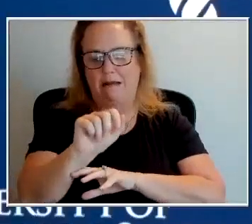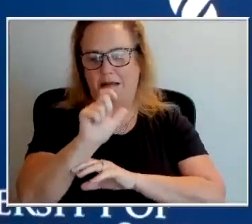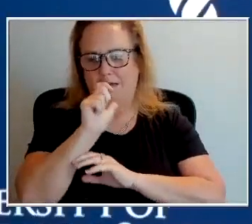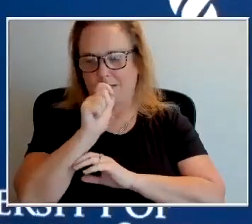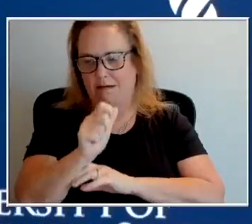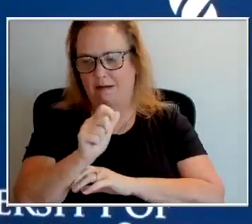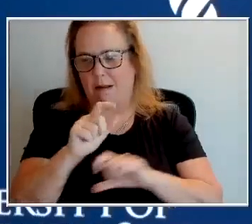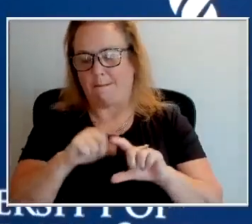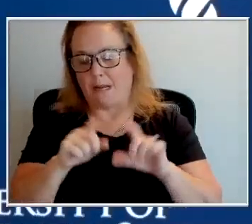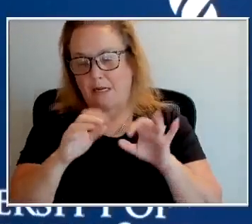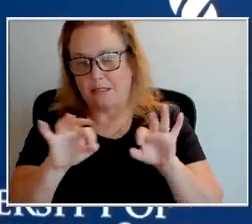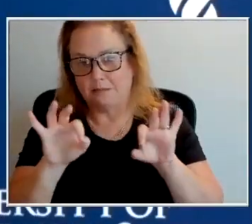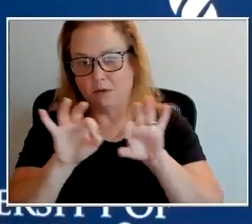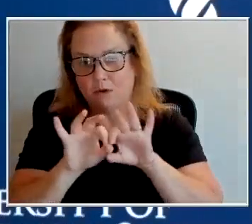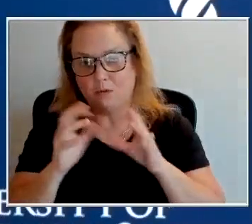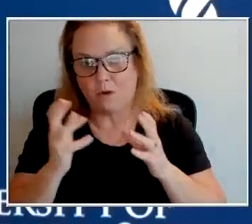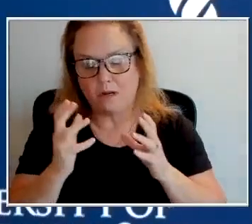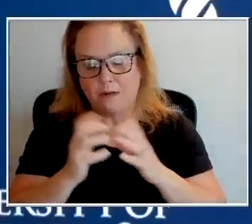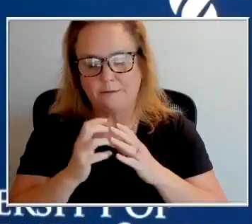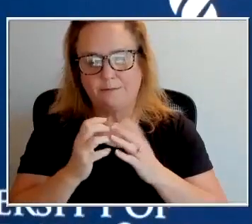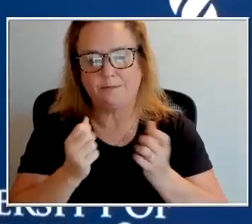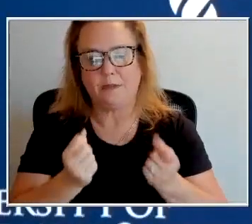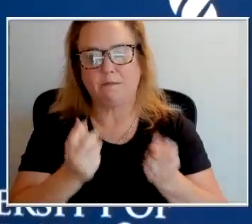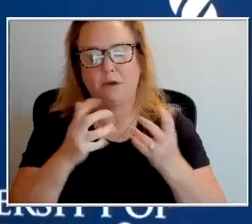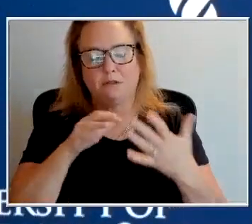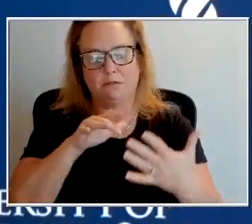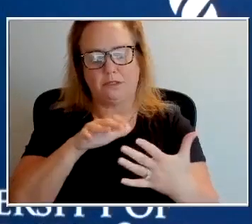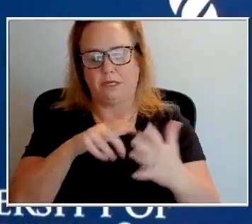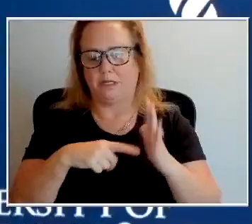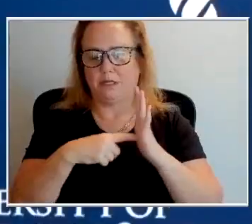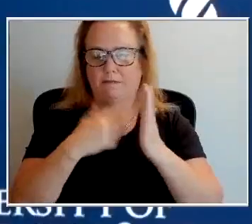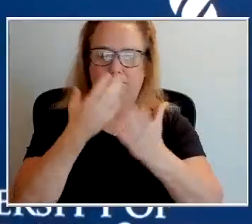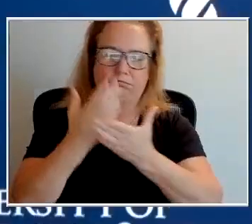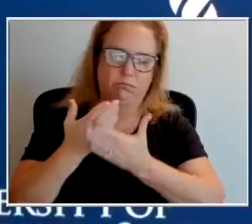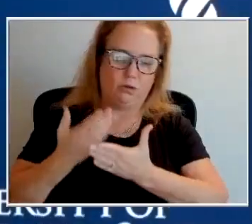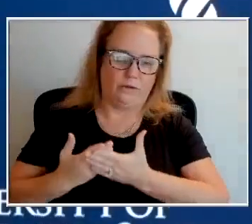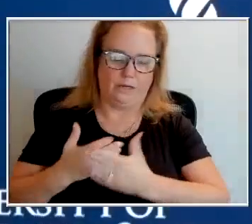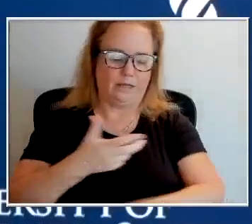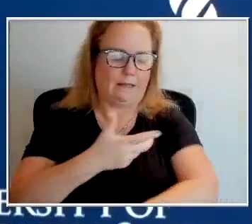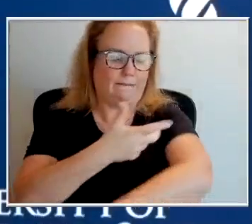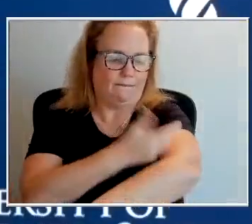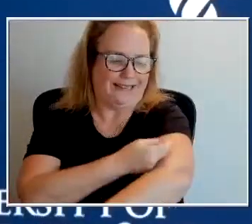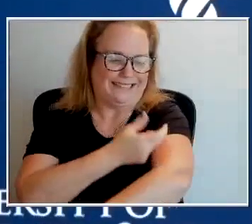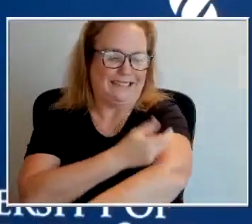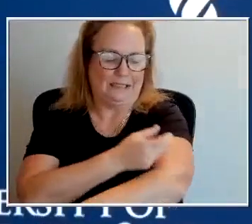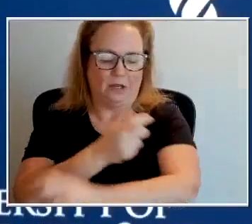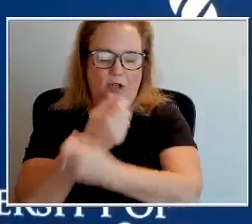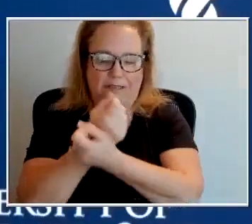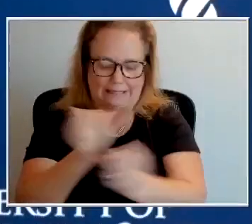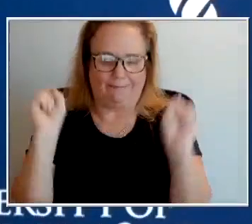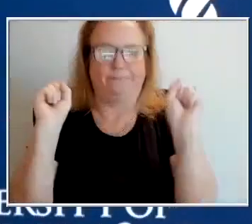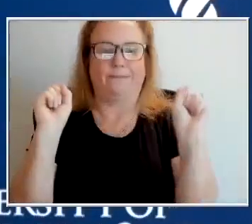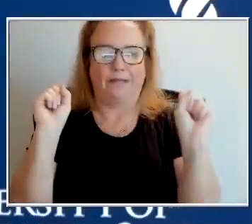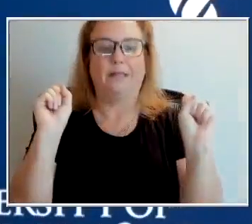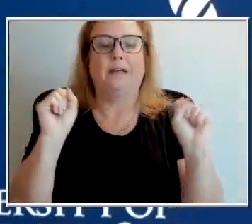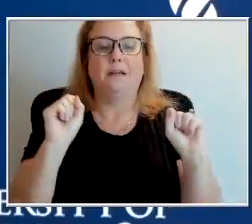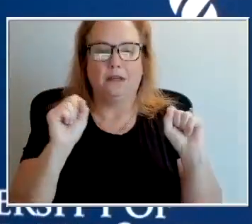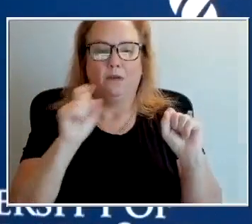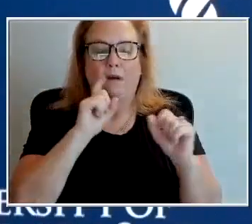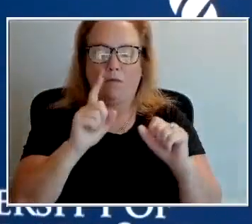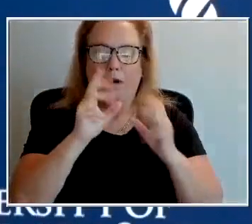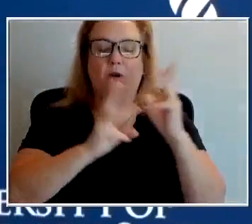is important, multiple studies have shown that the vaccines are extremely safe, but we also have